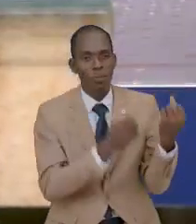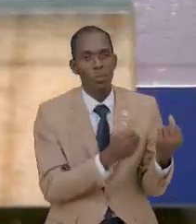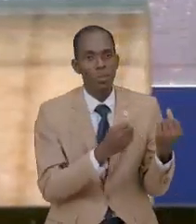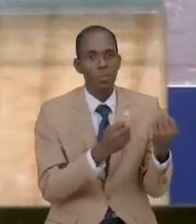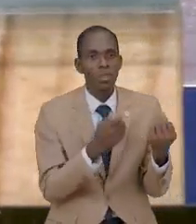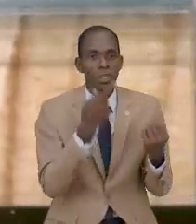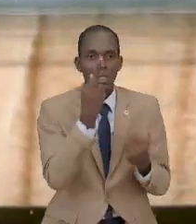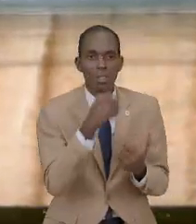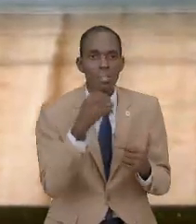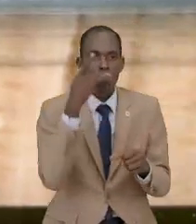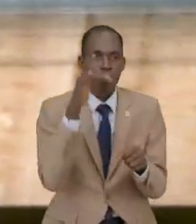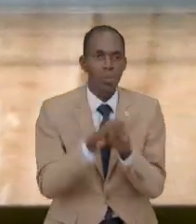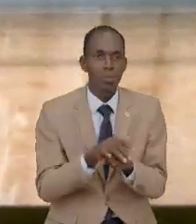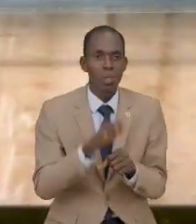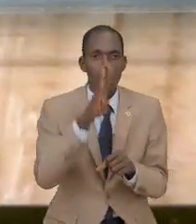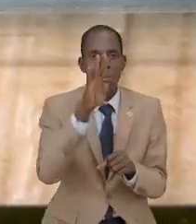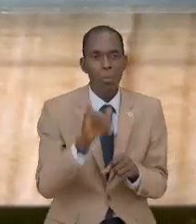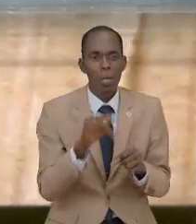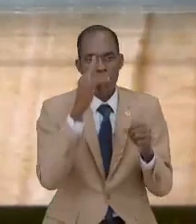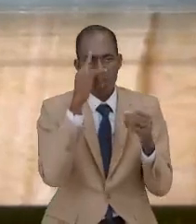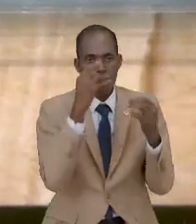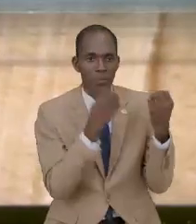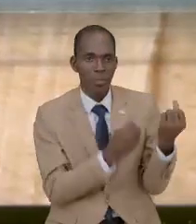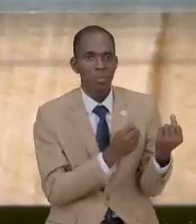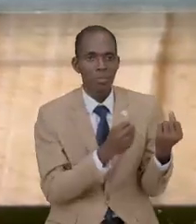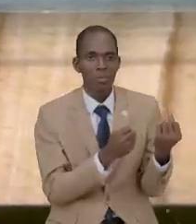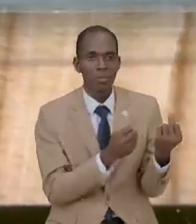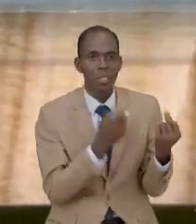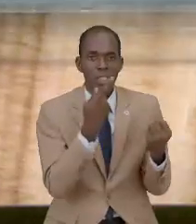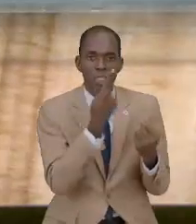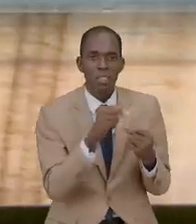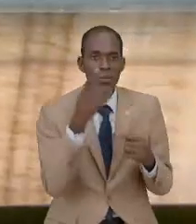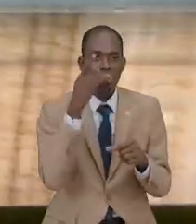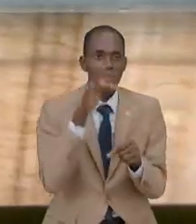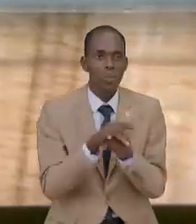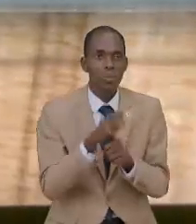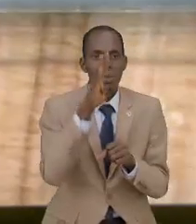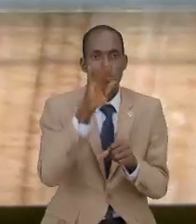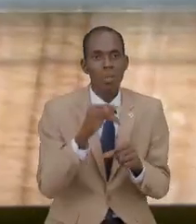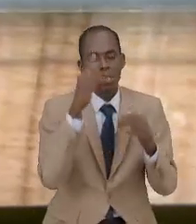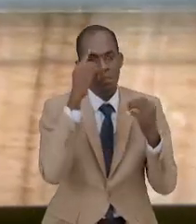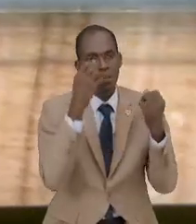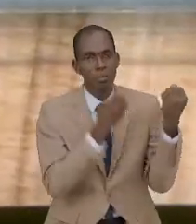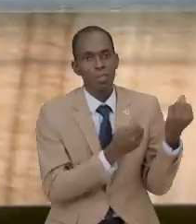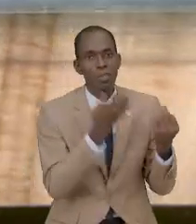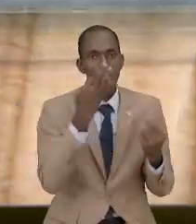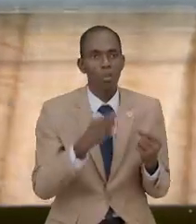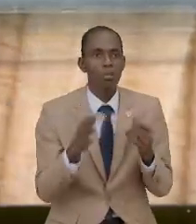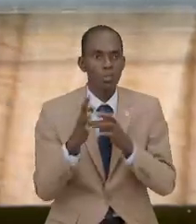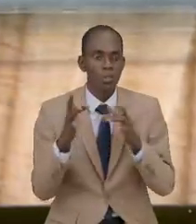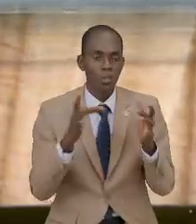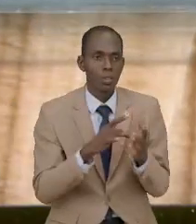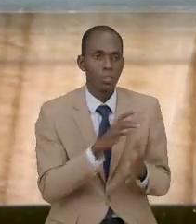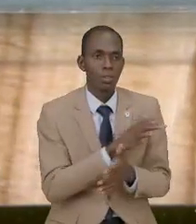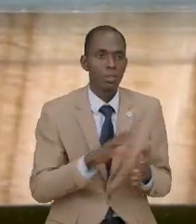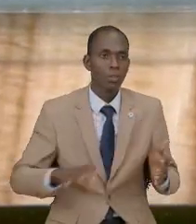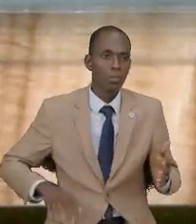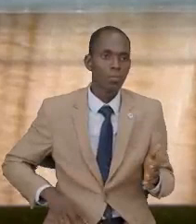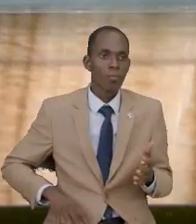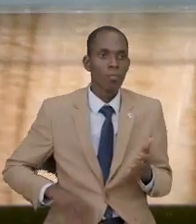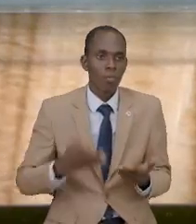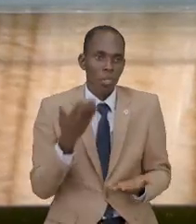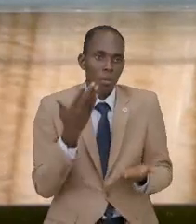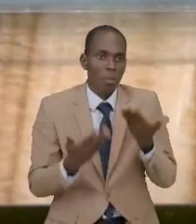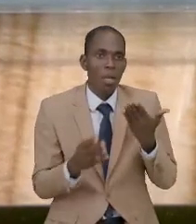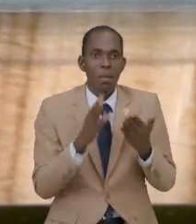the promise by faith, the promise by faith of Jesus Christ might